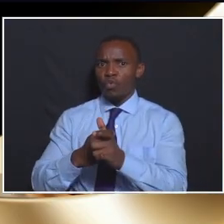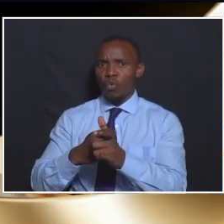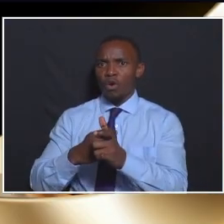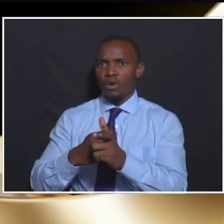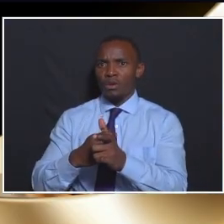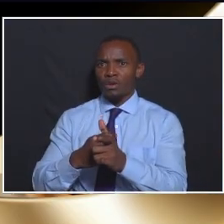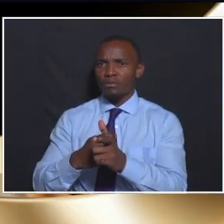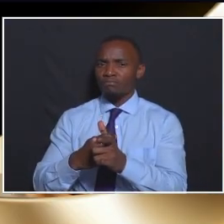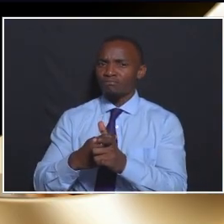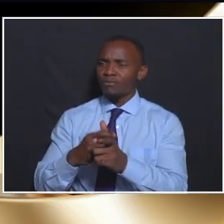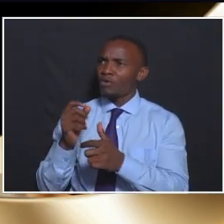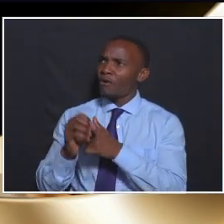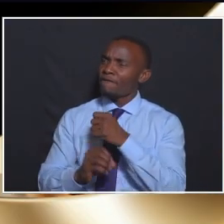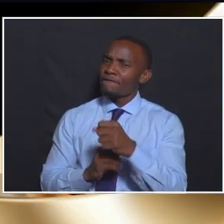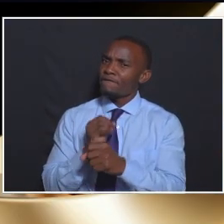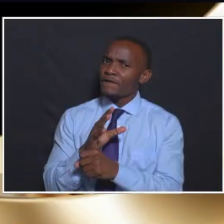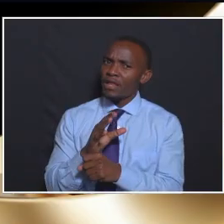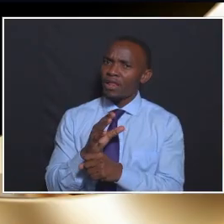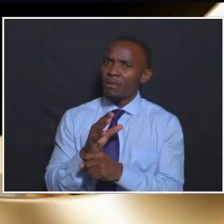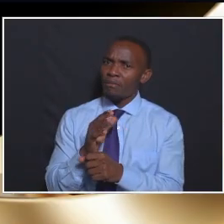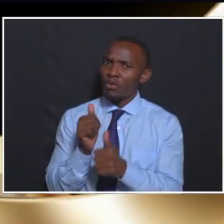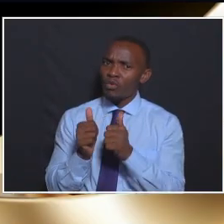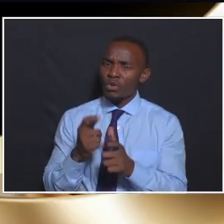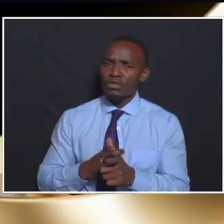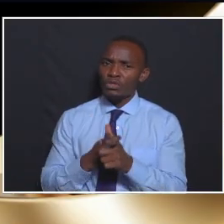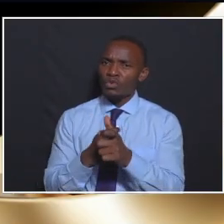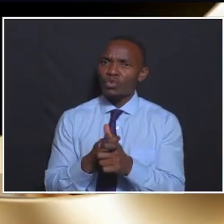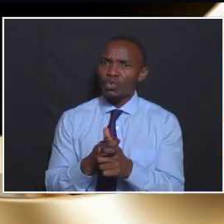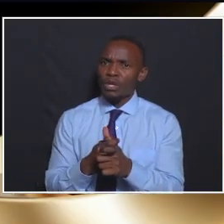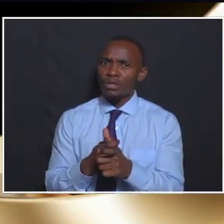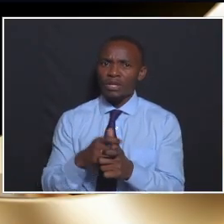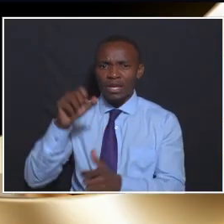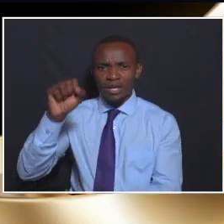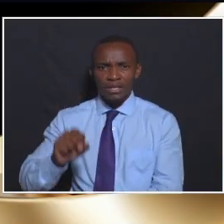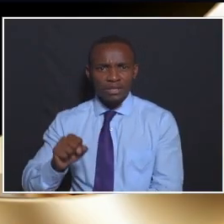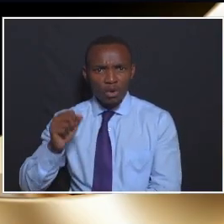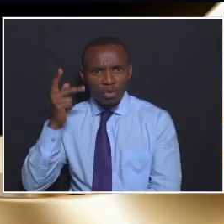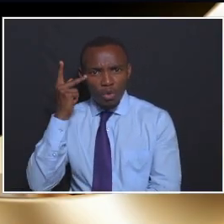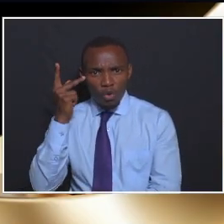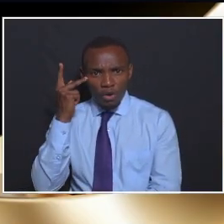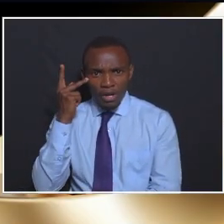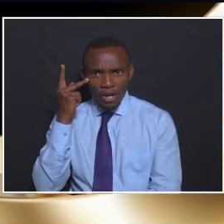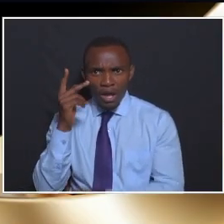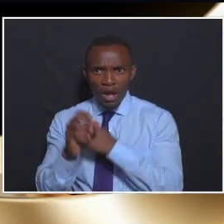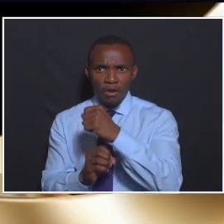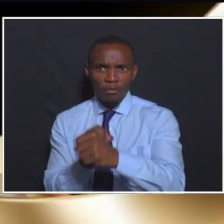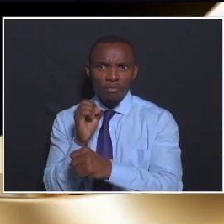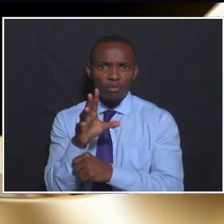What film was that? That won the Oscars? The South Korean film that won the Oscars? The other year.